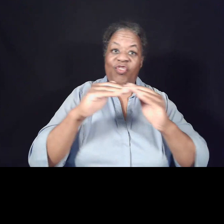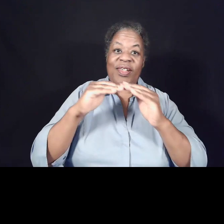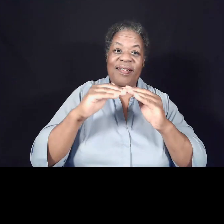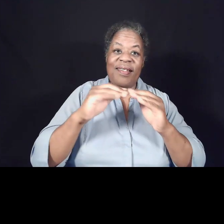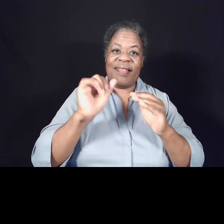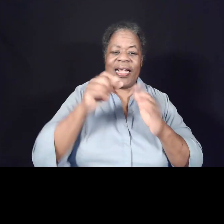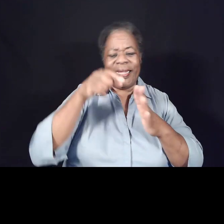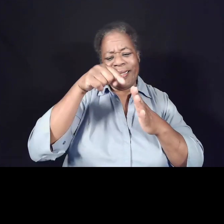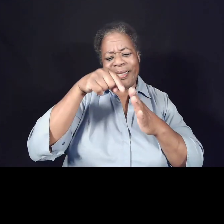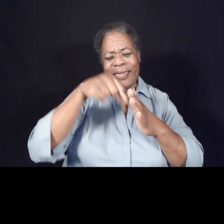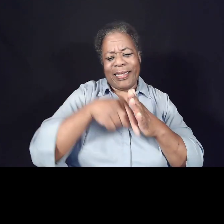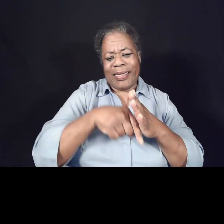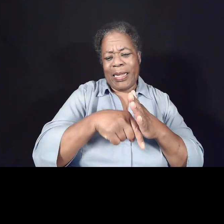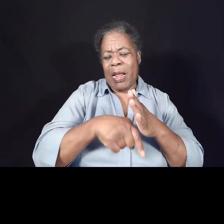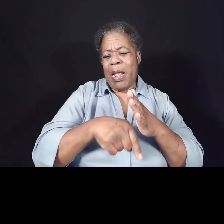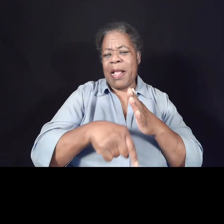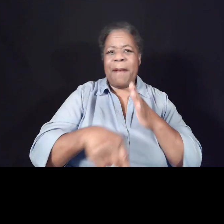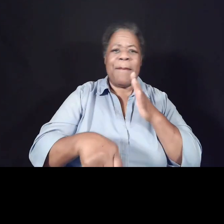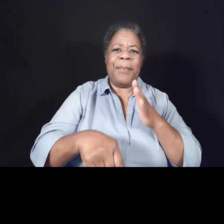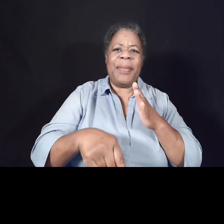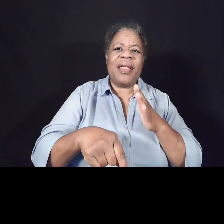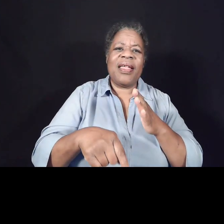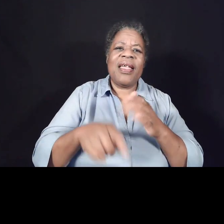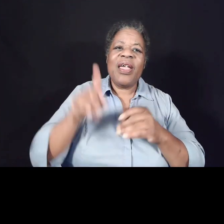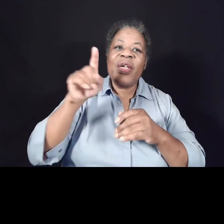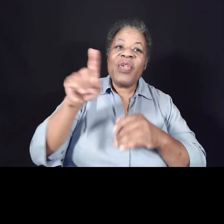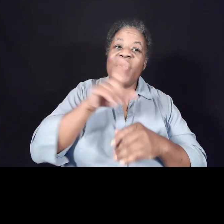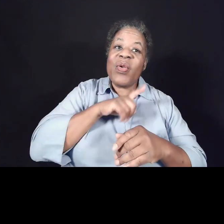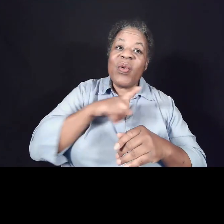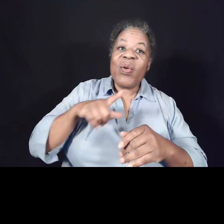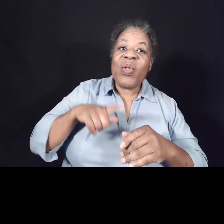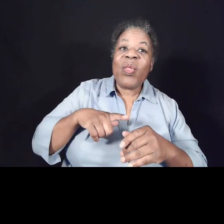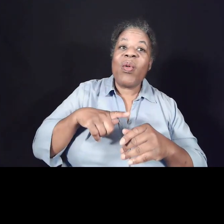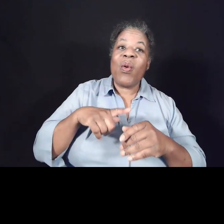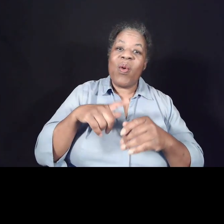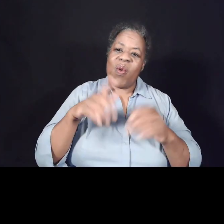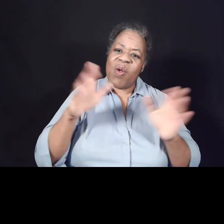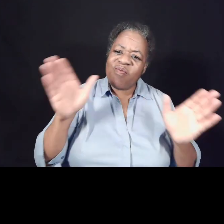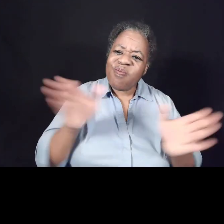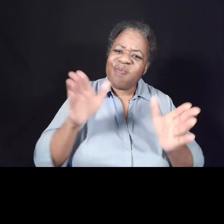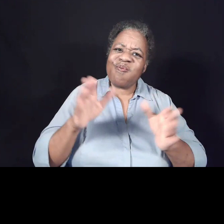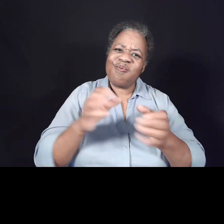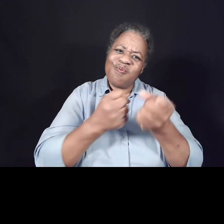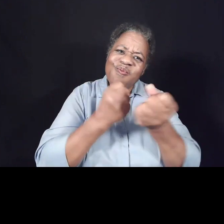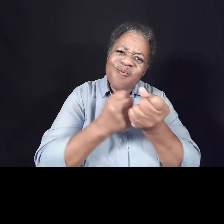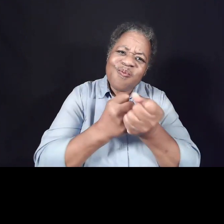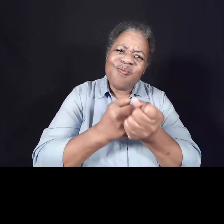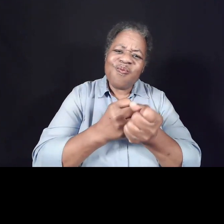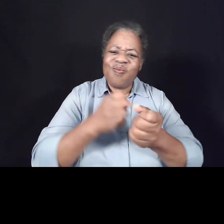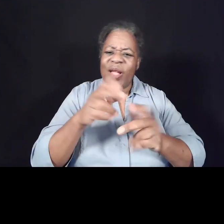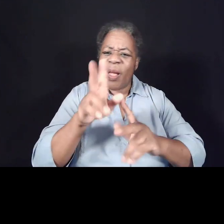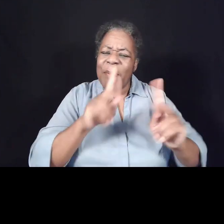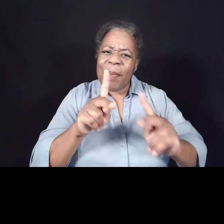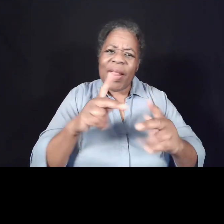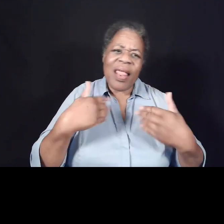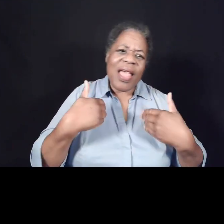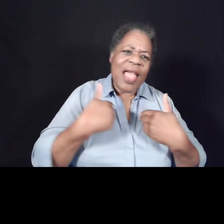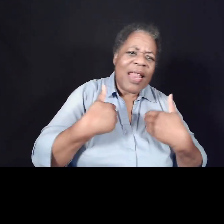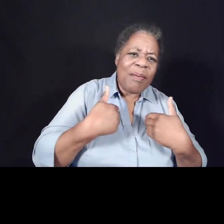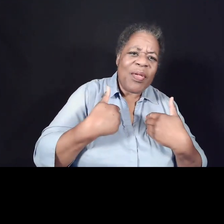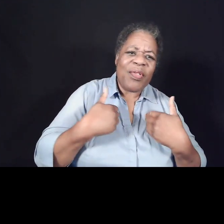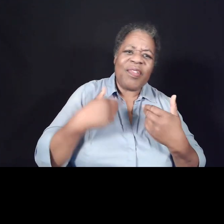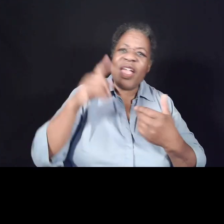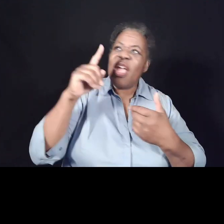deep. You, Lord, preserve both people and animals. How priceless is